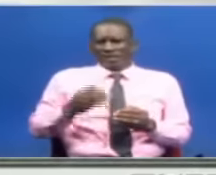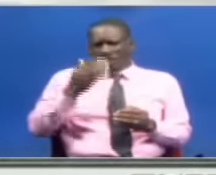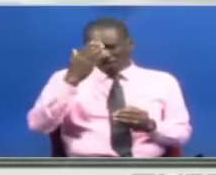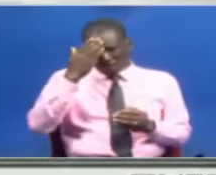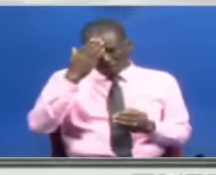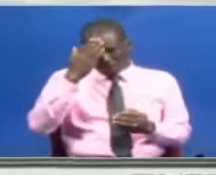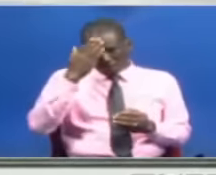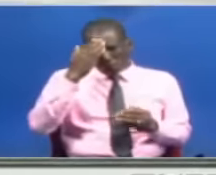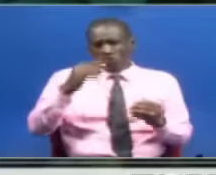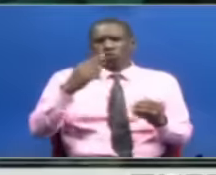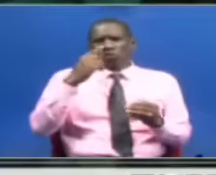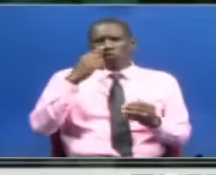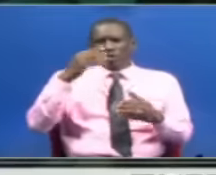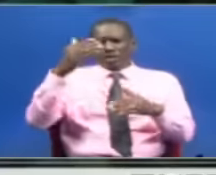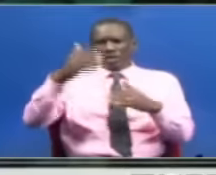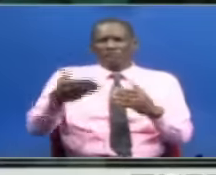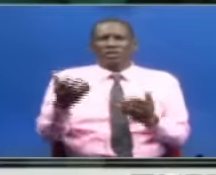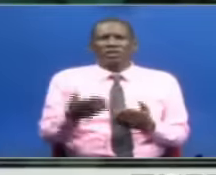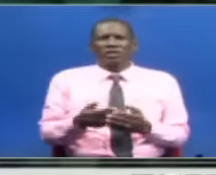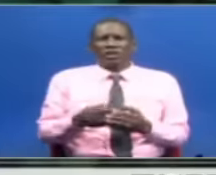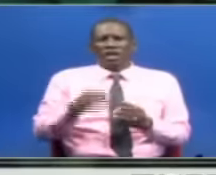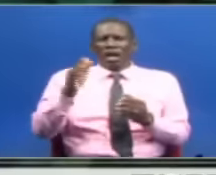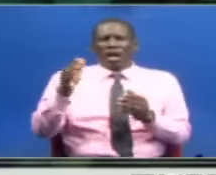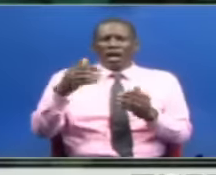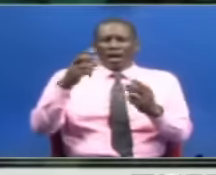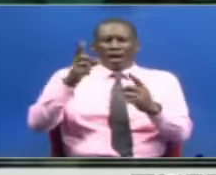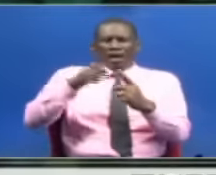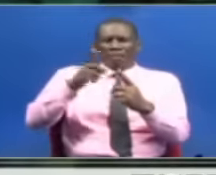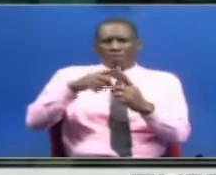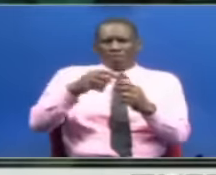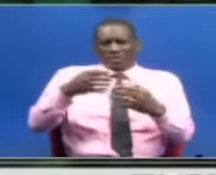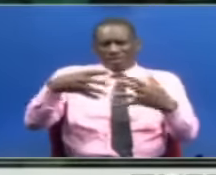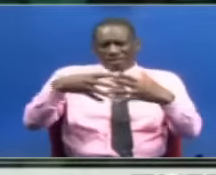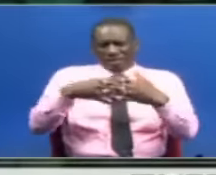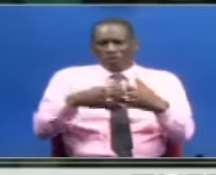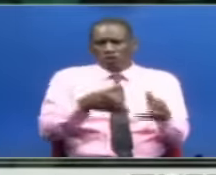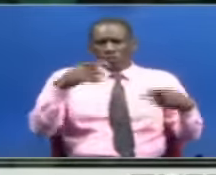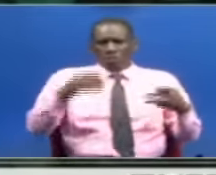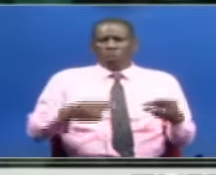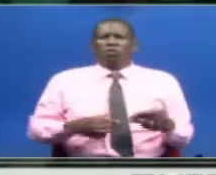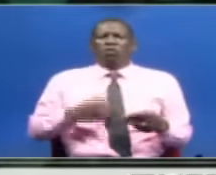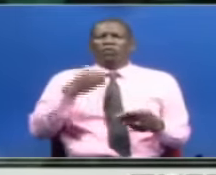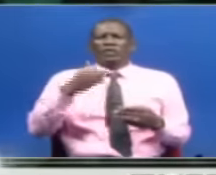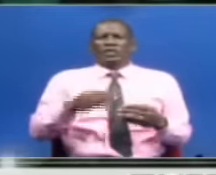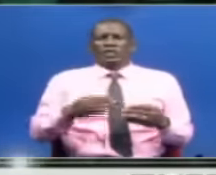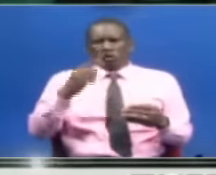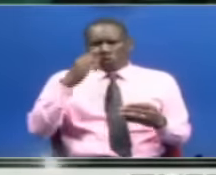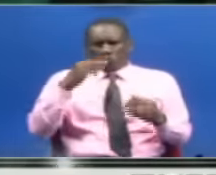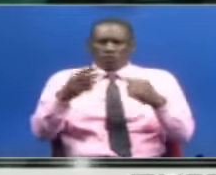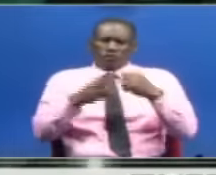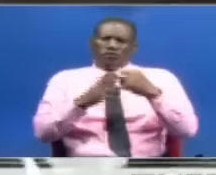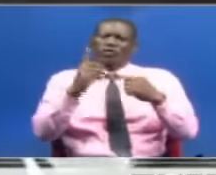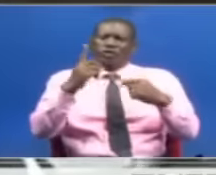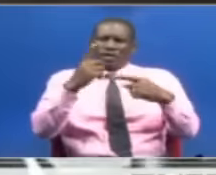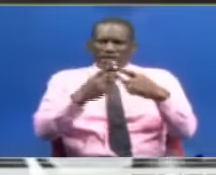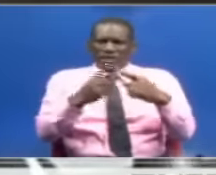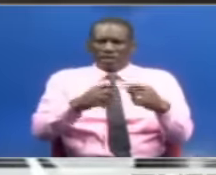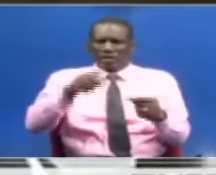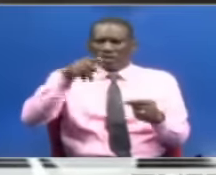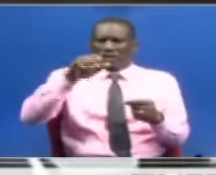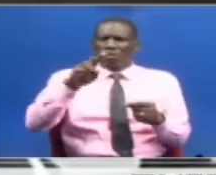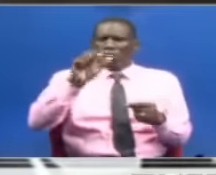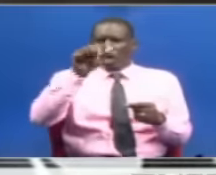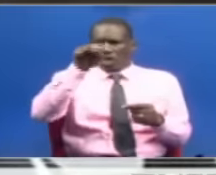at the end of it. A Mabati gate greets those visiting the home of 71-year-old Pauline Wanjiro Njoroge, whose